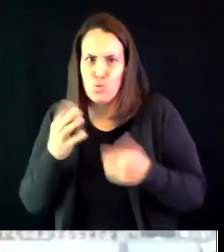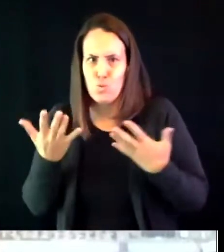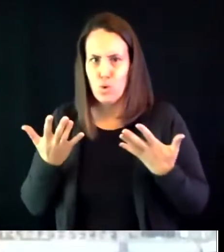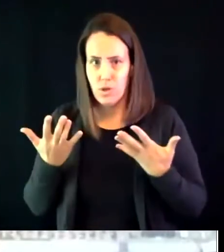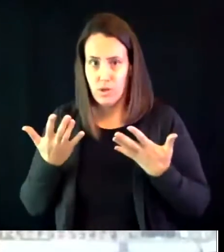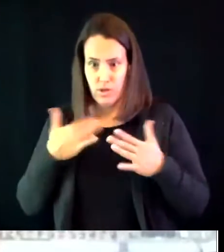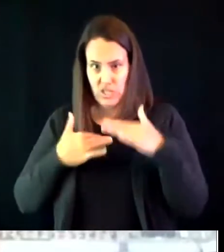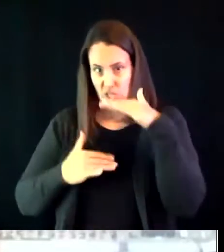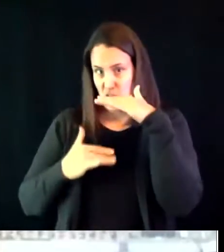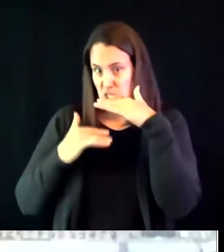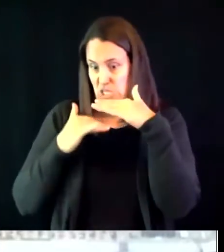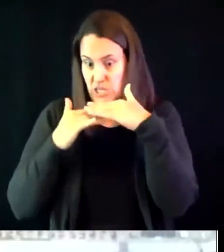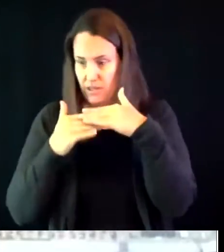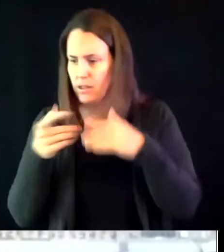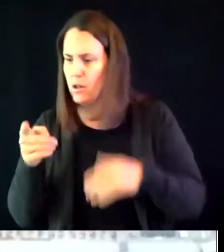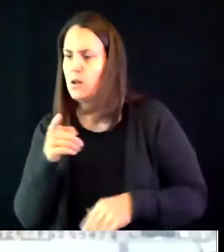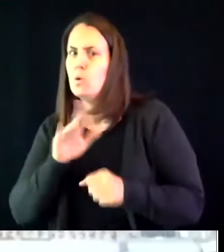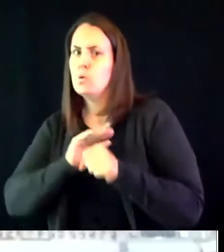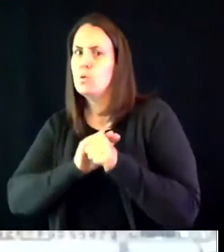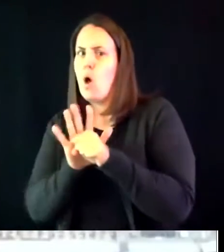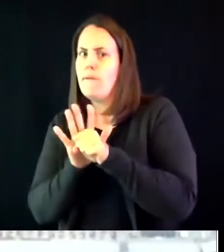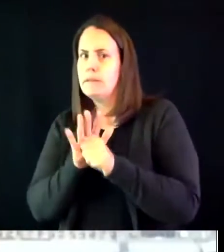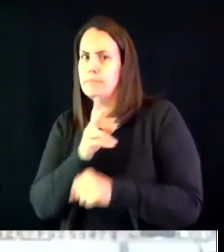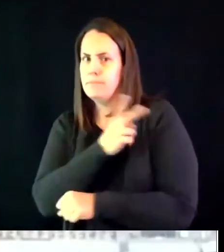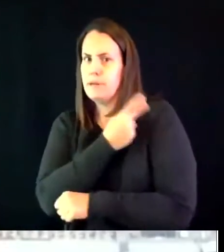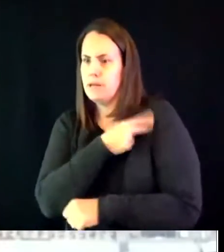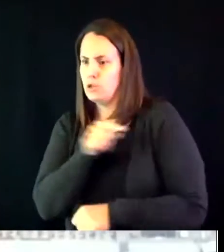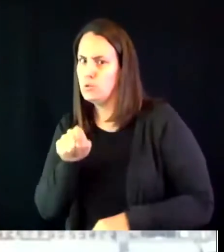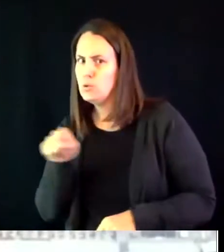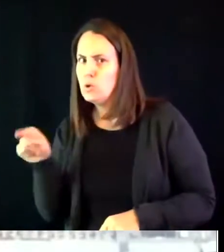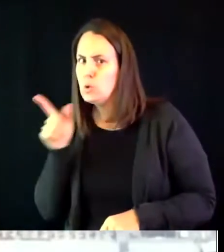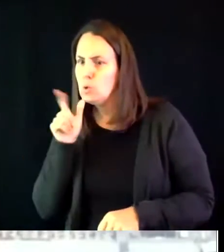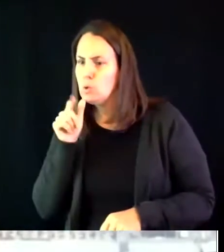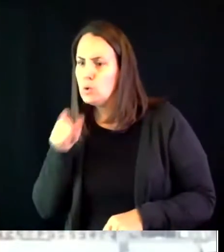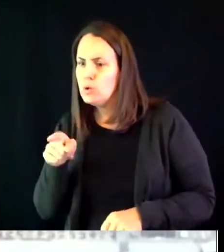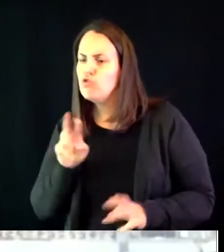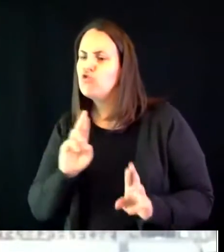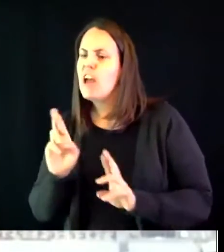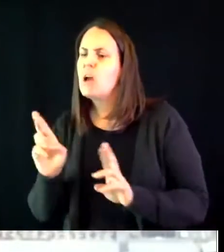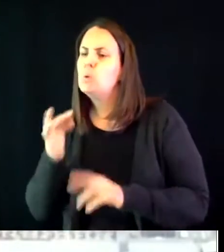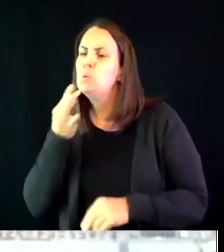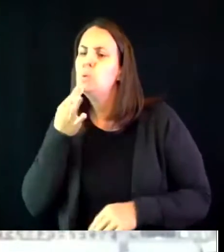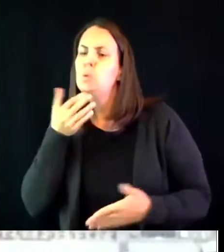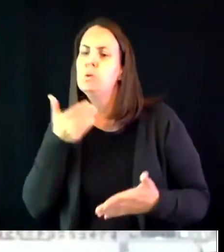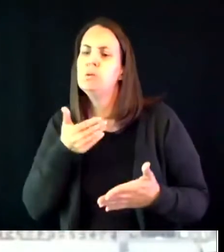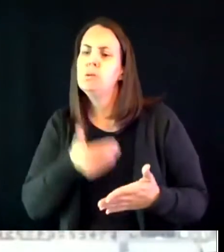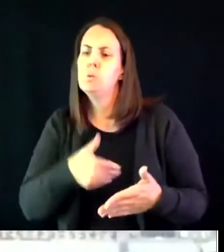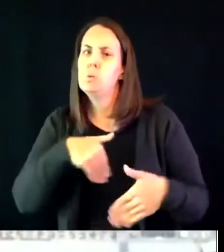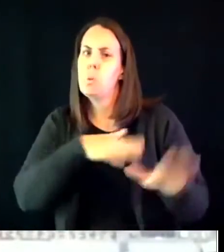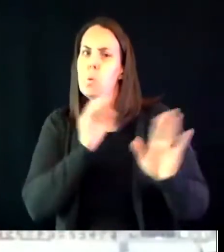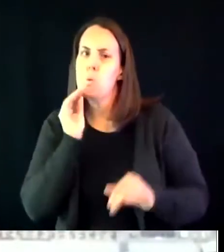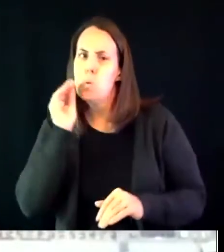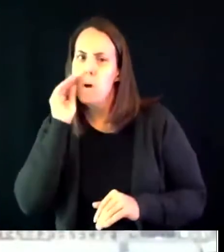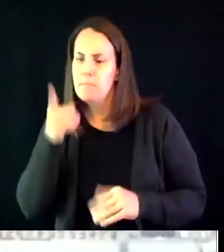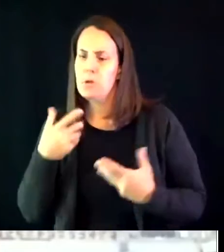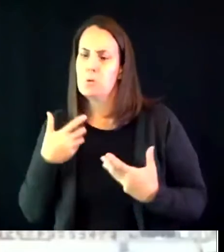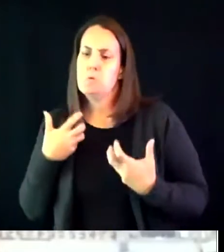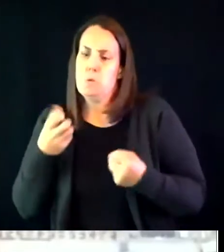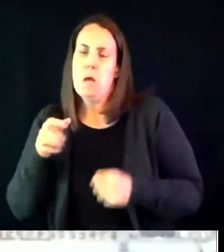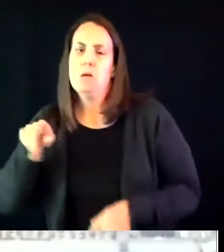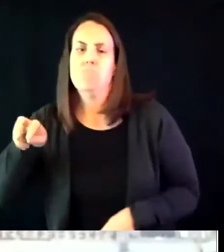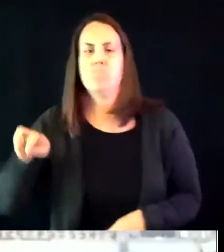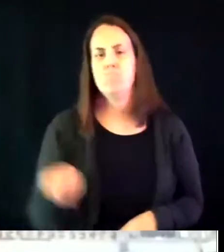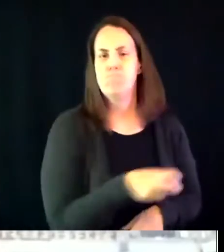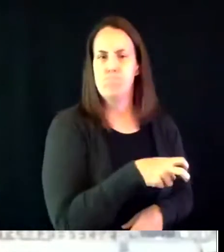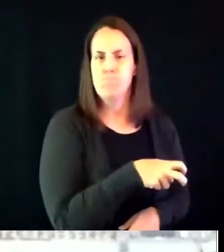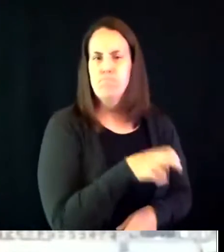what patients are ready to go and be transferred and cared for at the alternate care center, looking almost